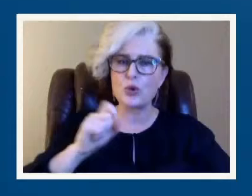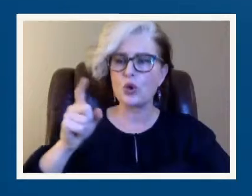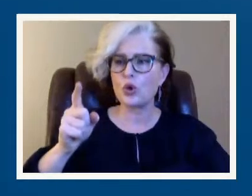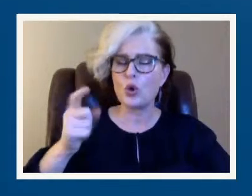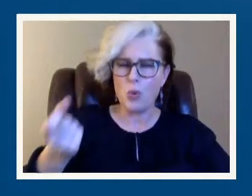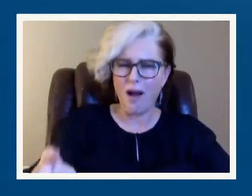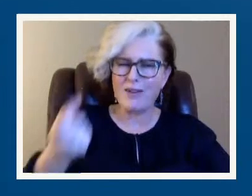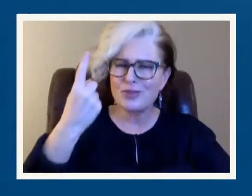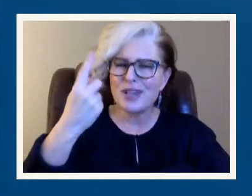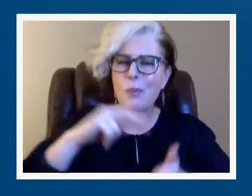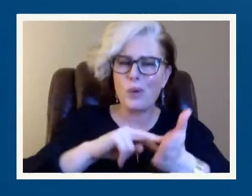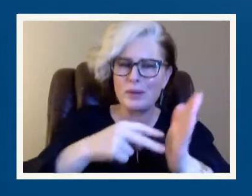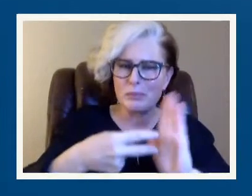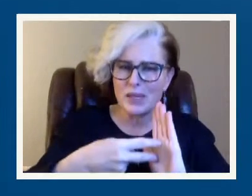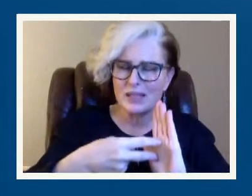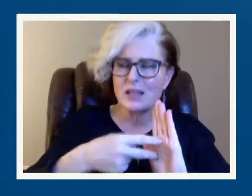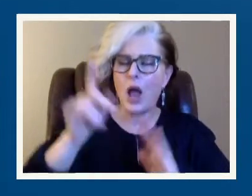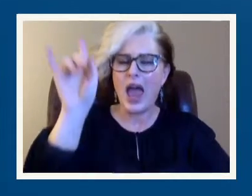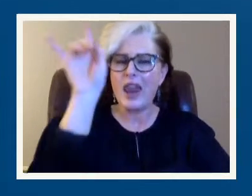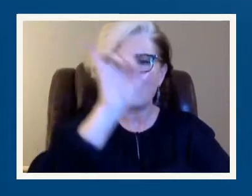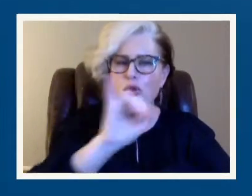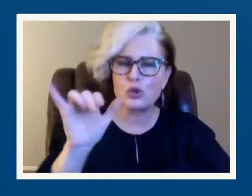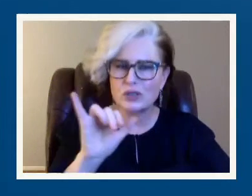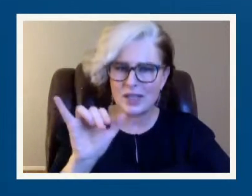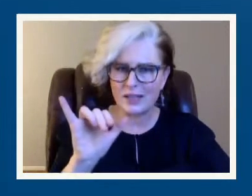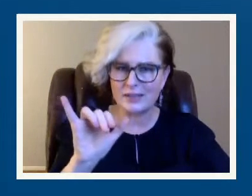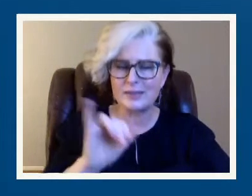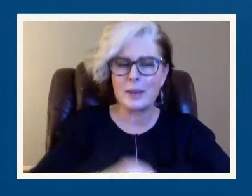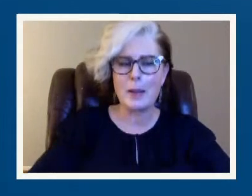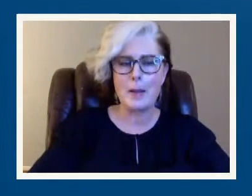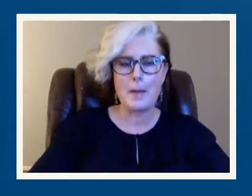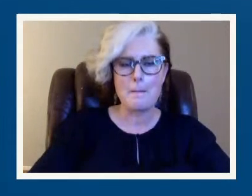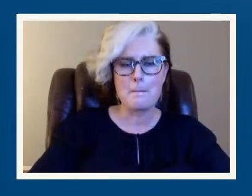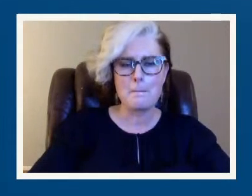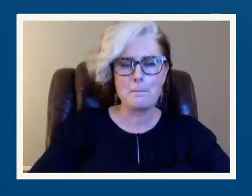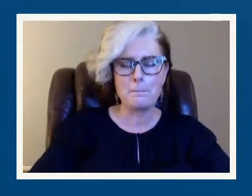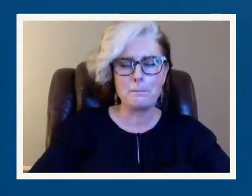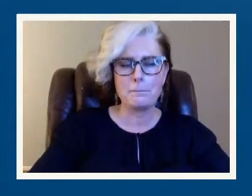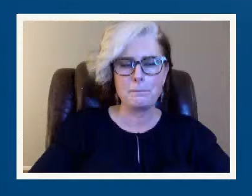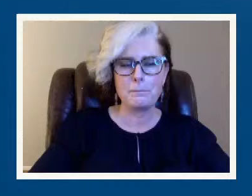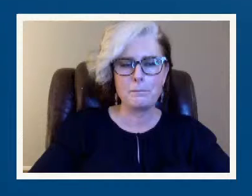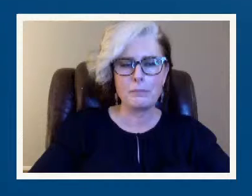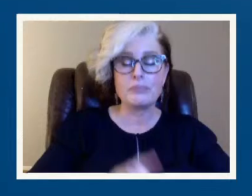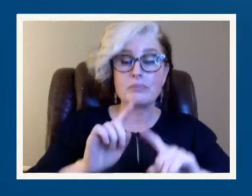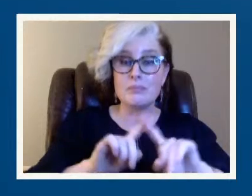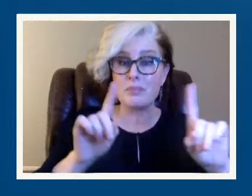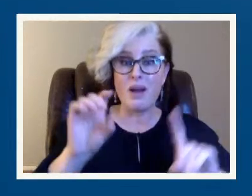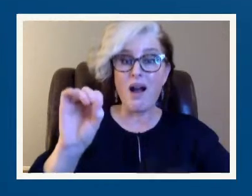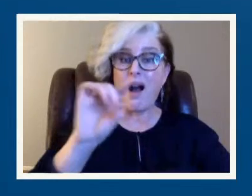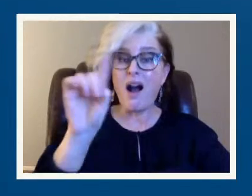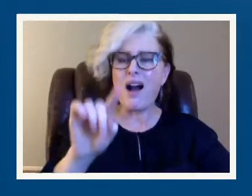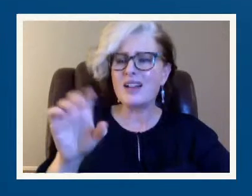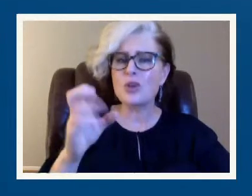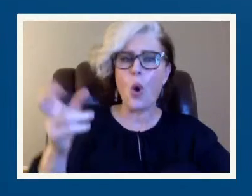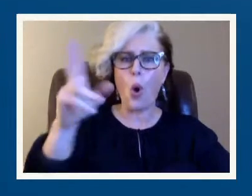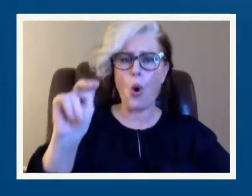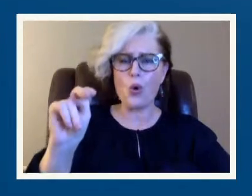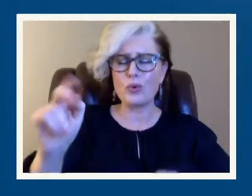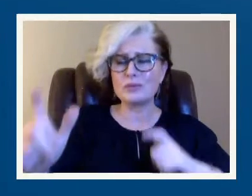really means and what that looks like and sounds. But Oz owns 10 gigantic